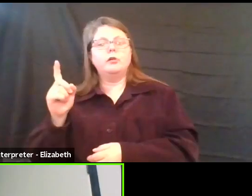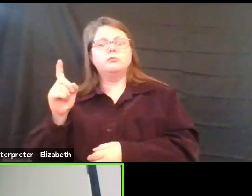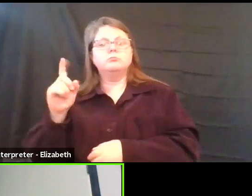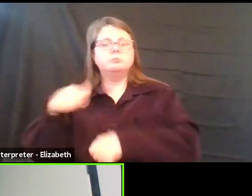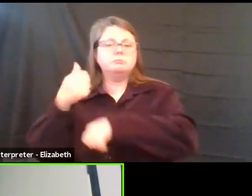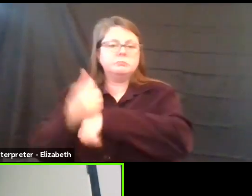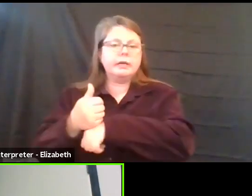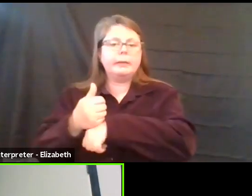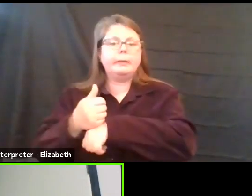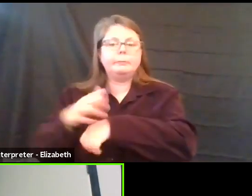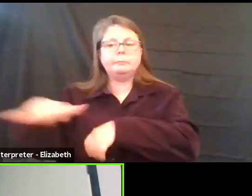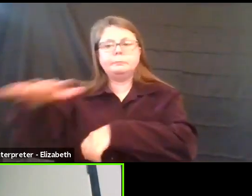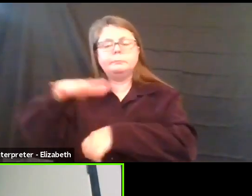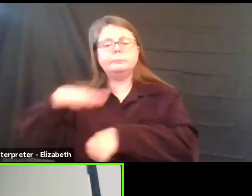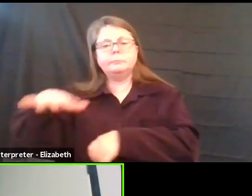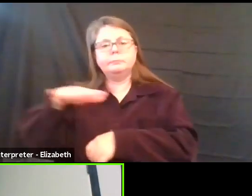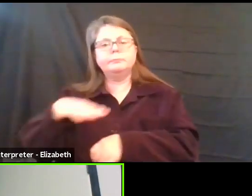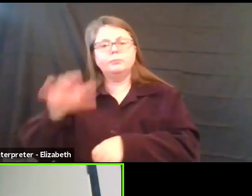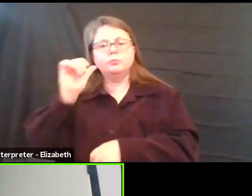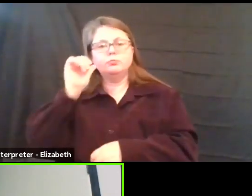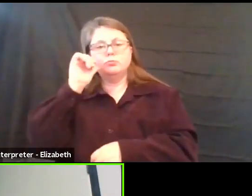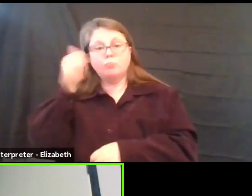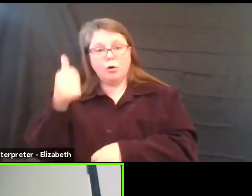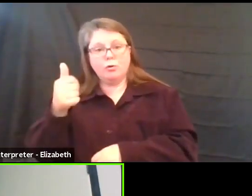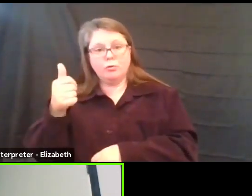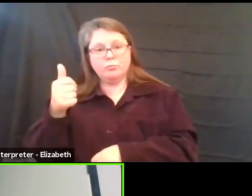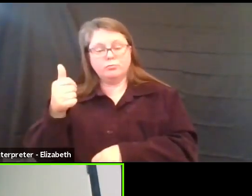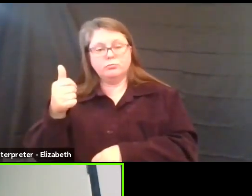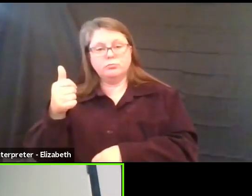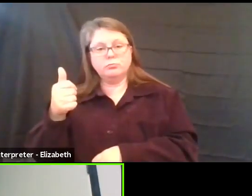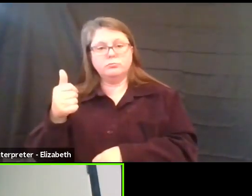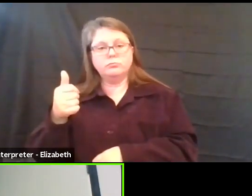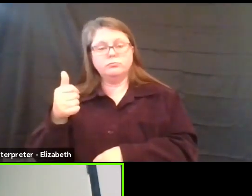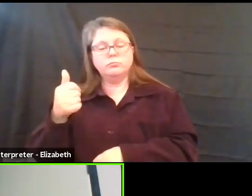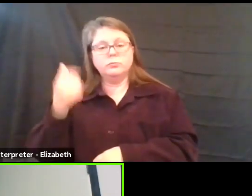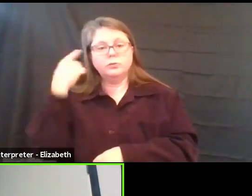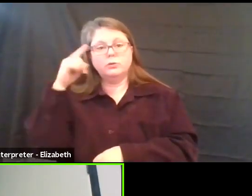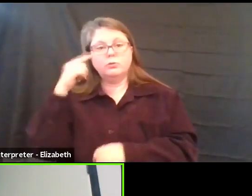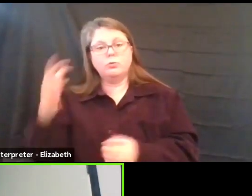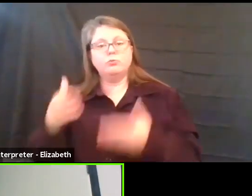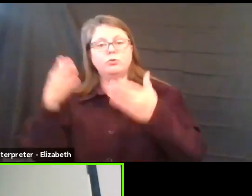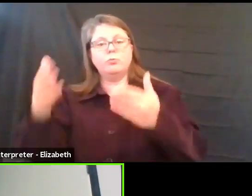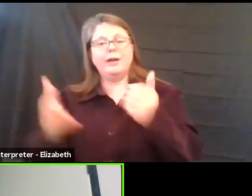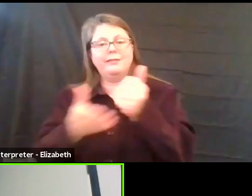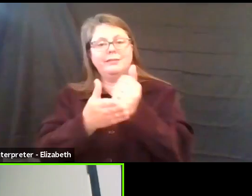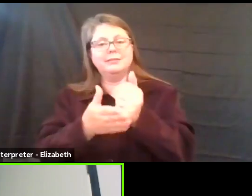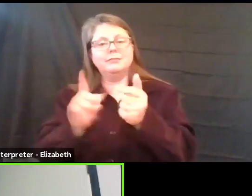our staff there starting tomorrow to be able to provide assistance to the folks of Jackson County.